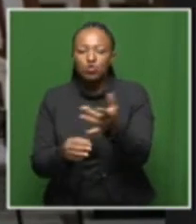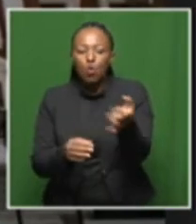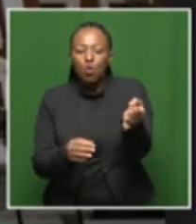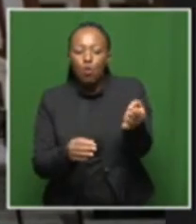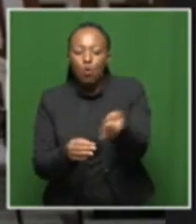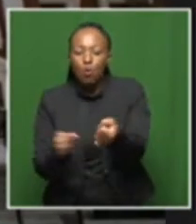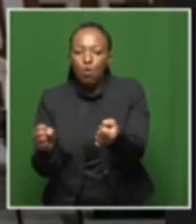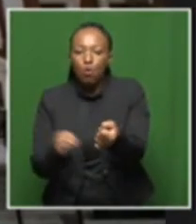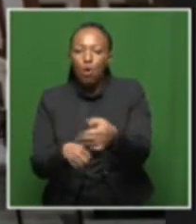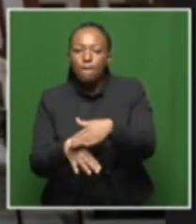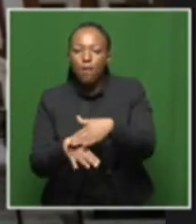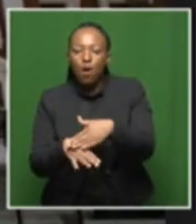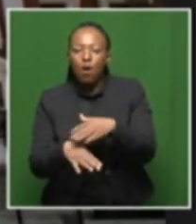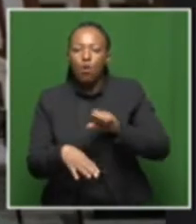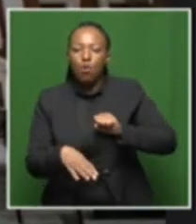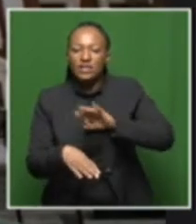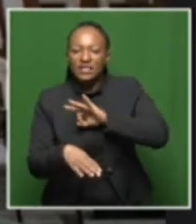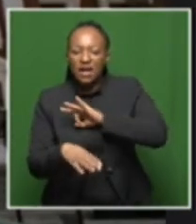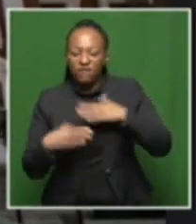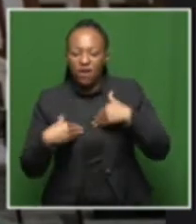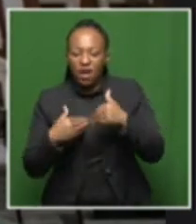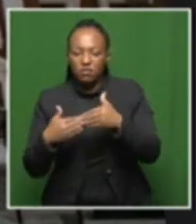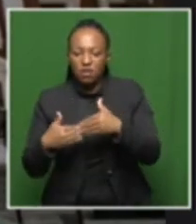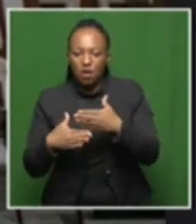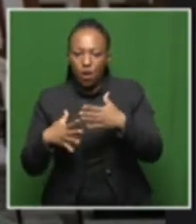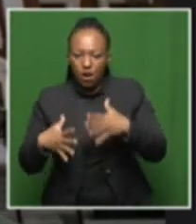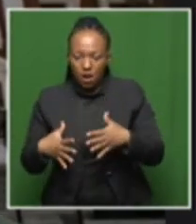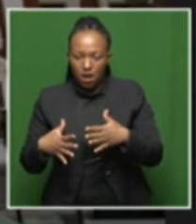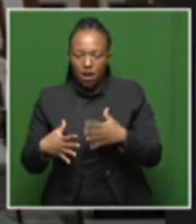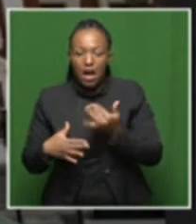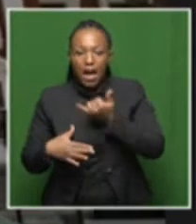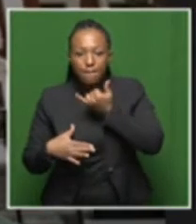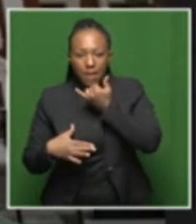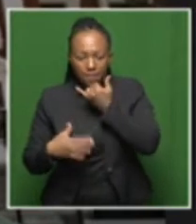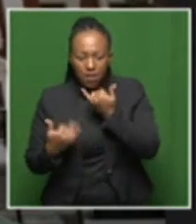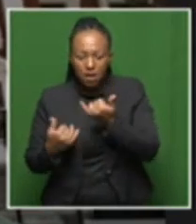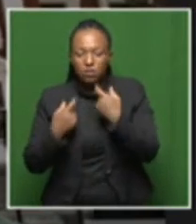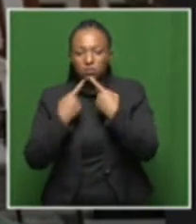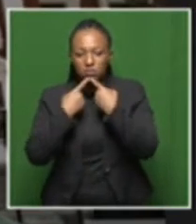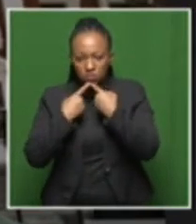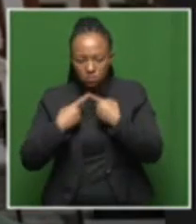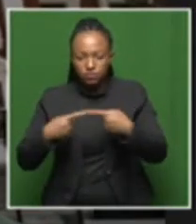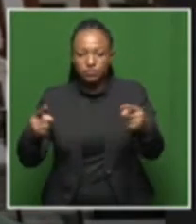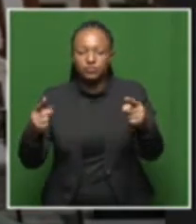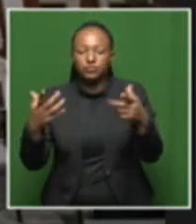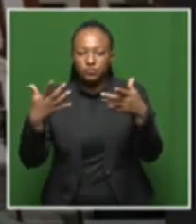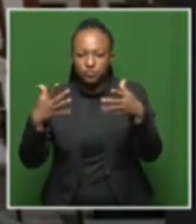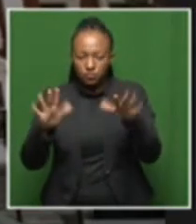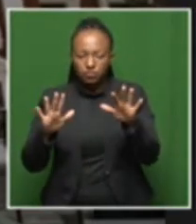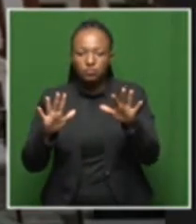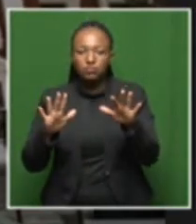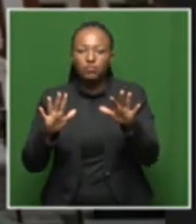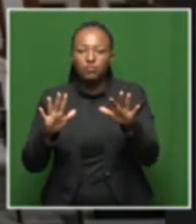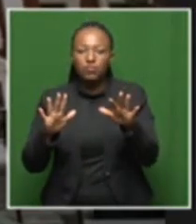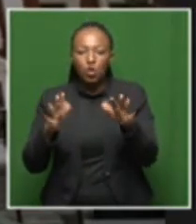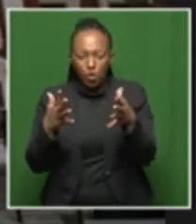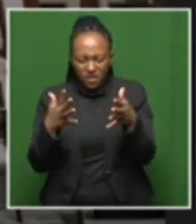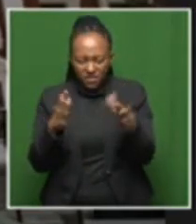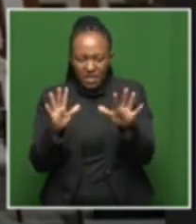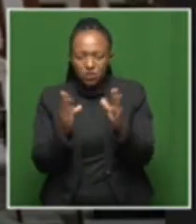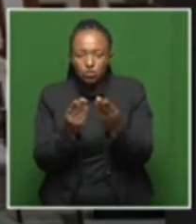workers. And in this regard, I'm pleased to announce that we have also been able to deal